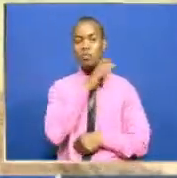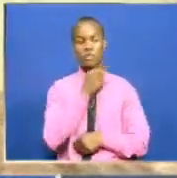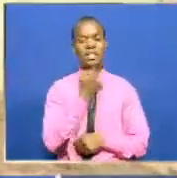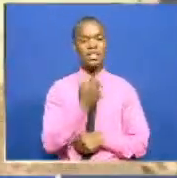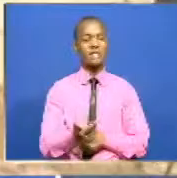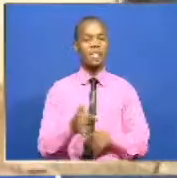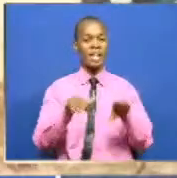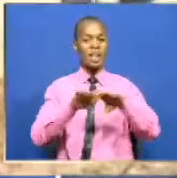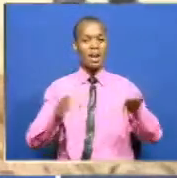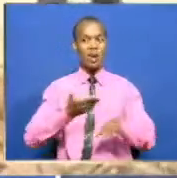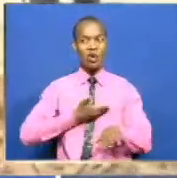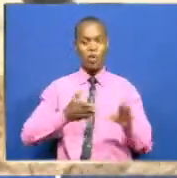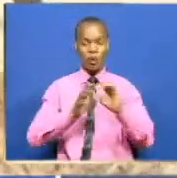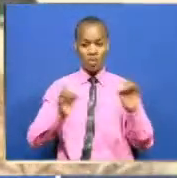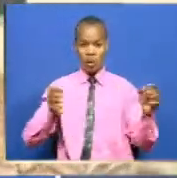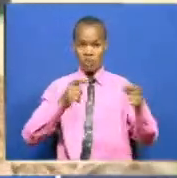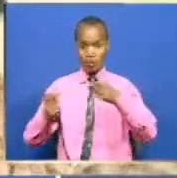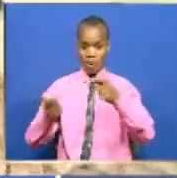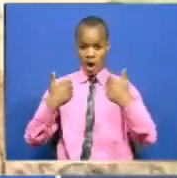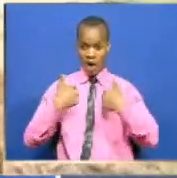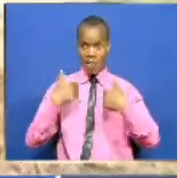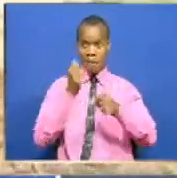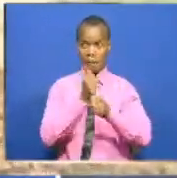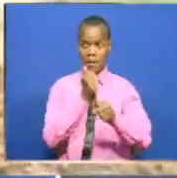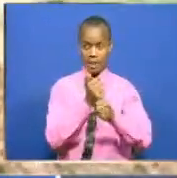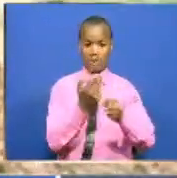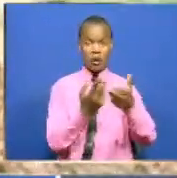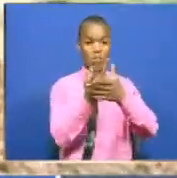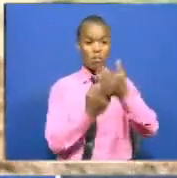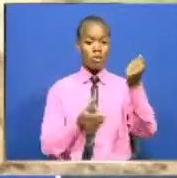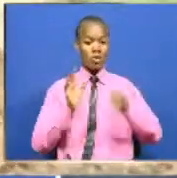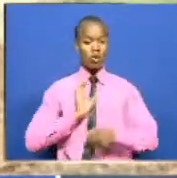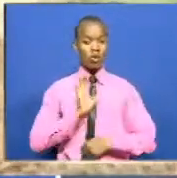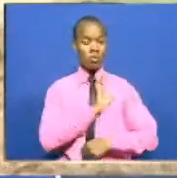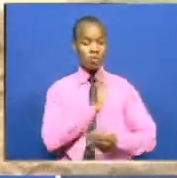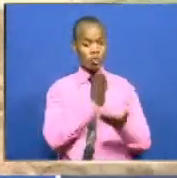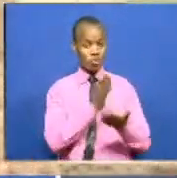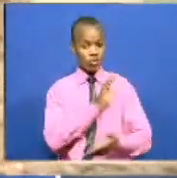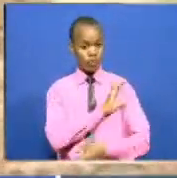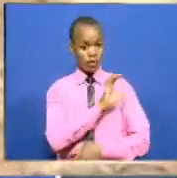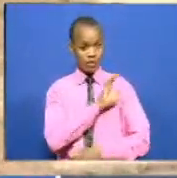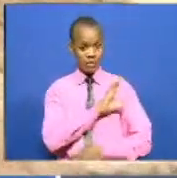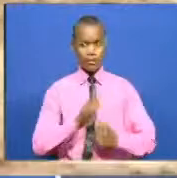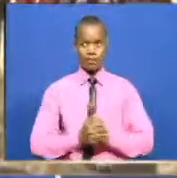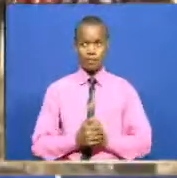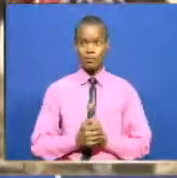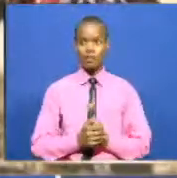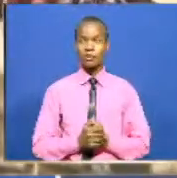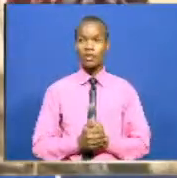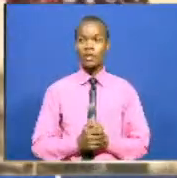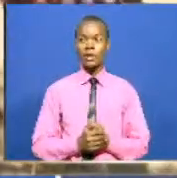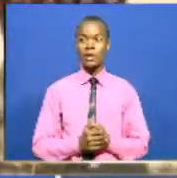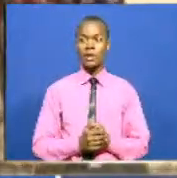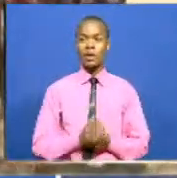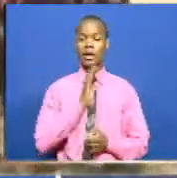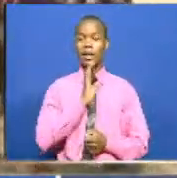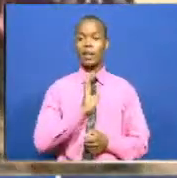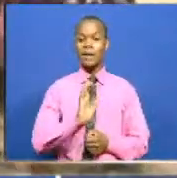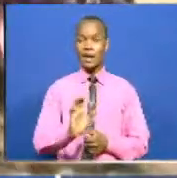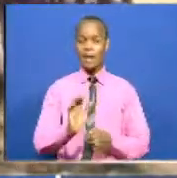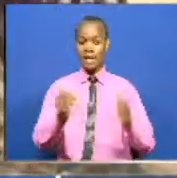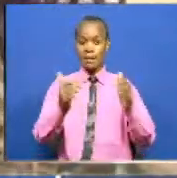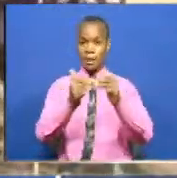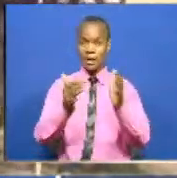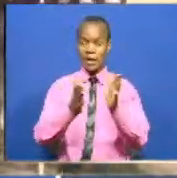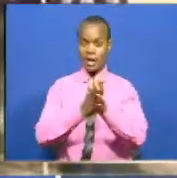The dispute has since worsened and the community now says it is living in fear. At an elders crisis meeting at the village, residents